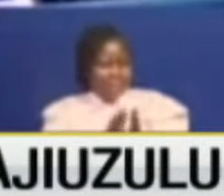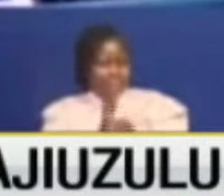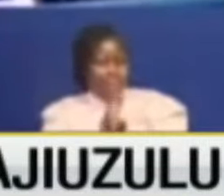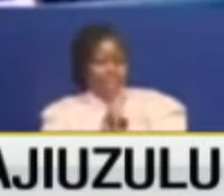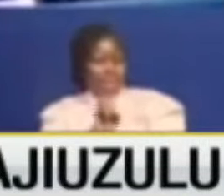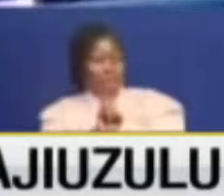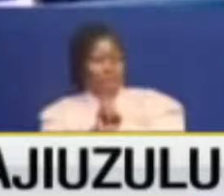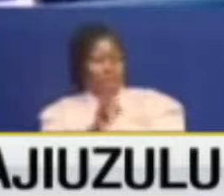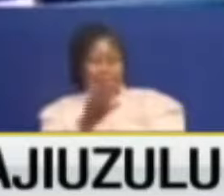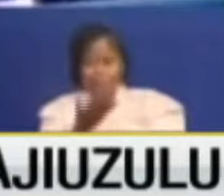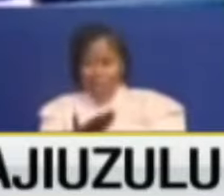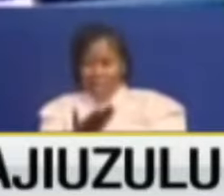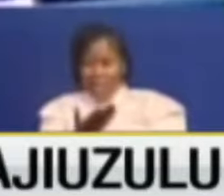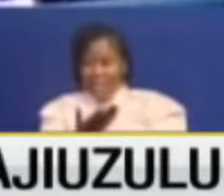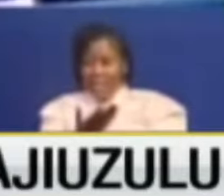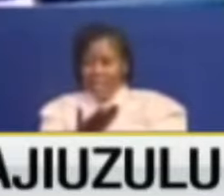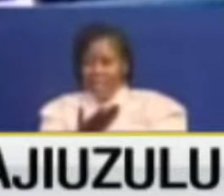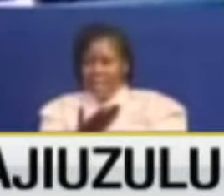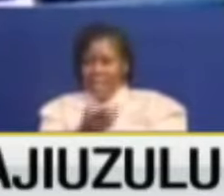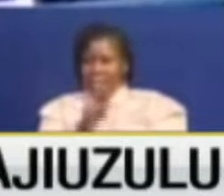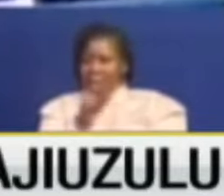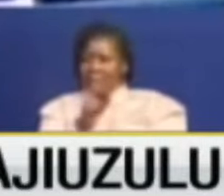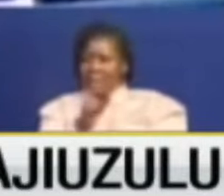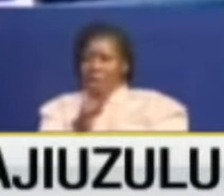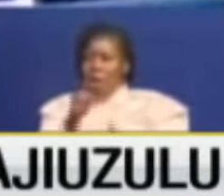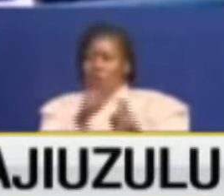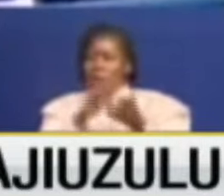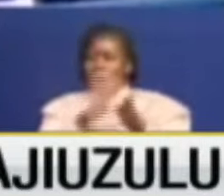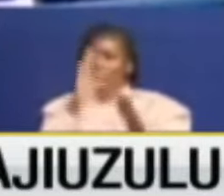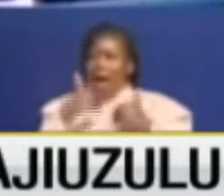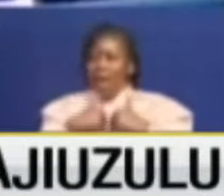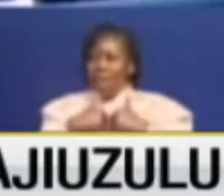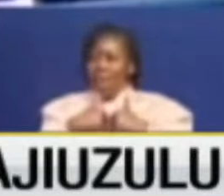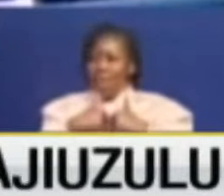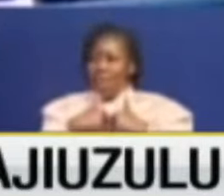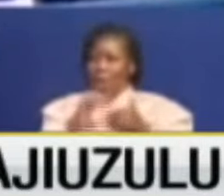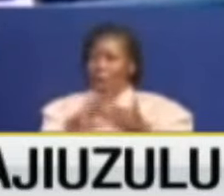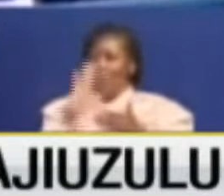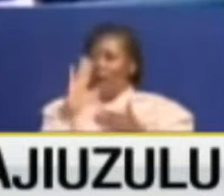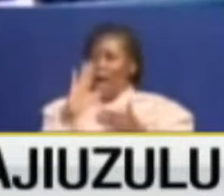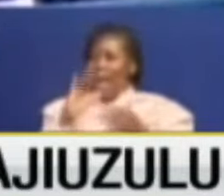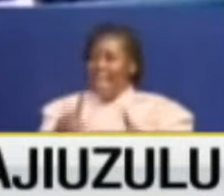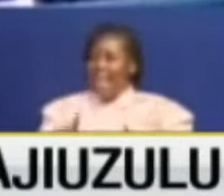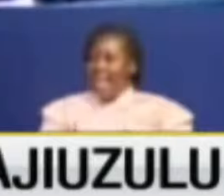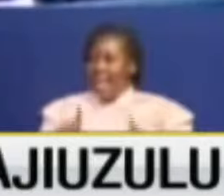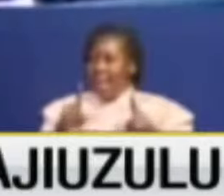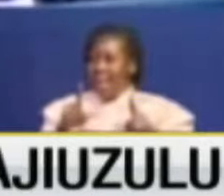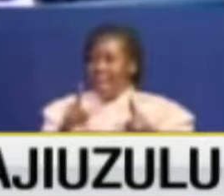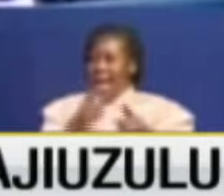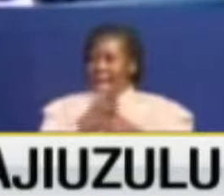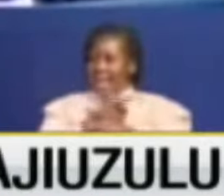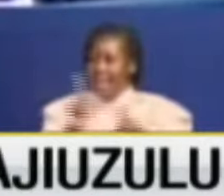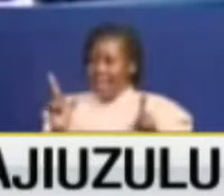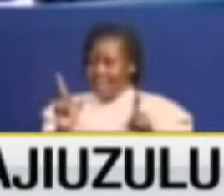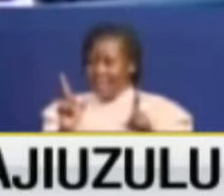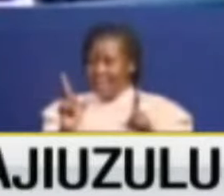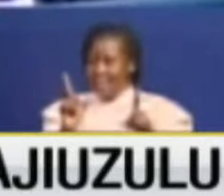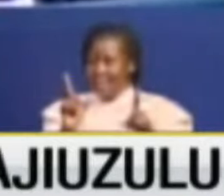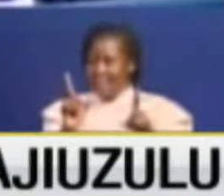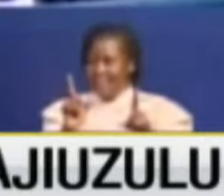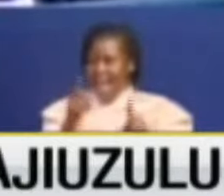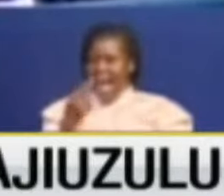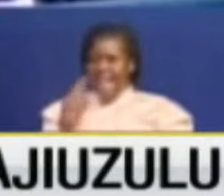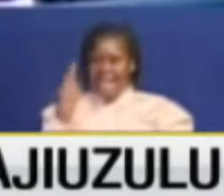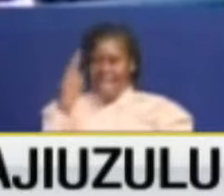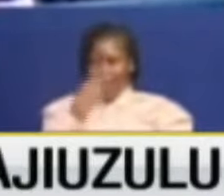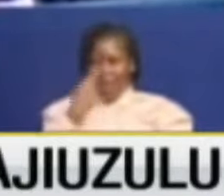and I quote, "The prosecutor has more control over life, liberty, and reputation than